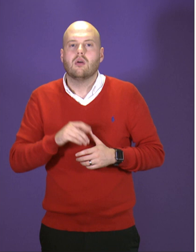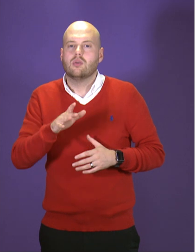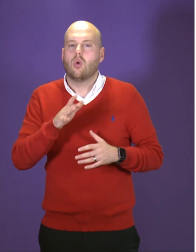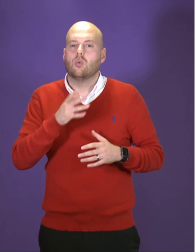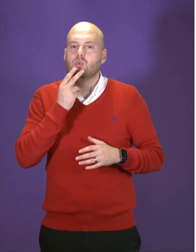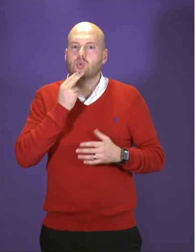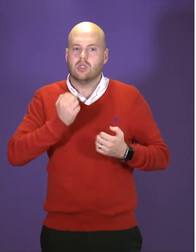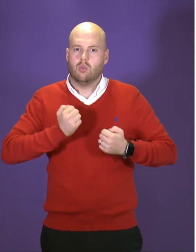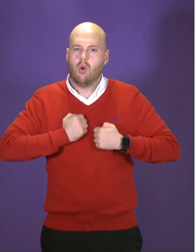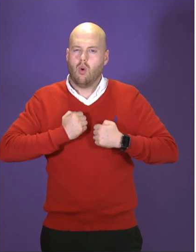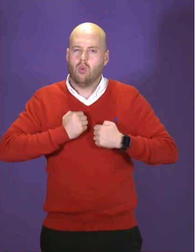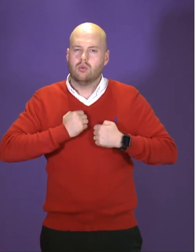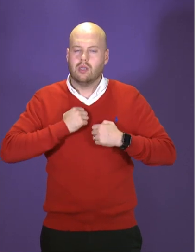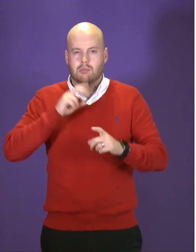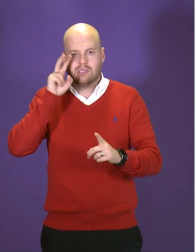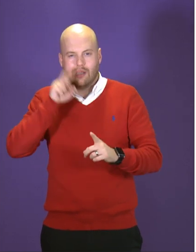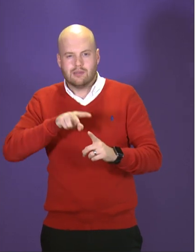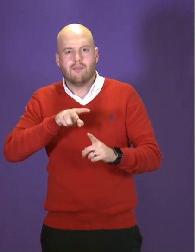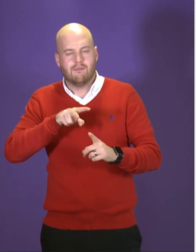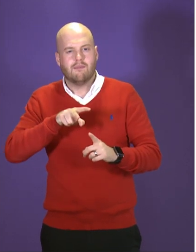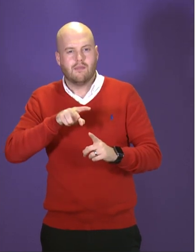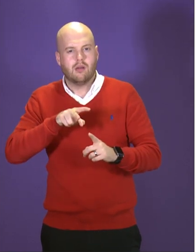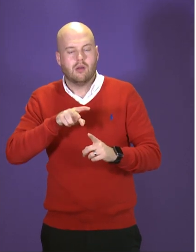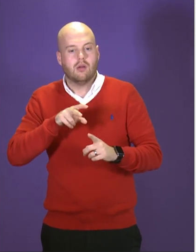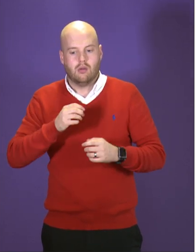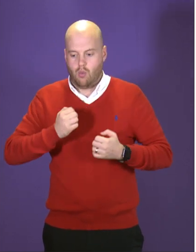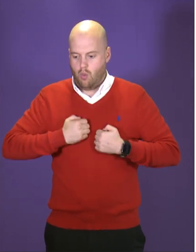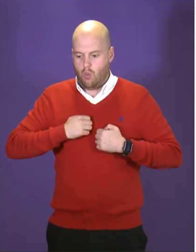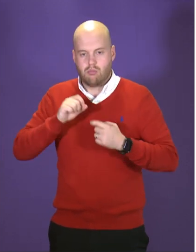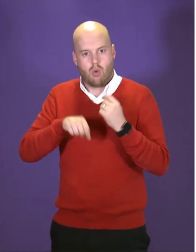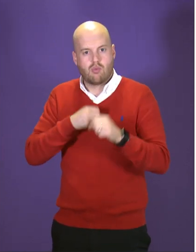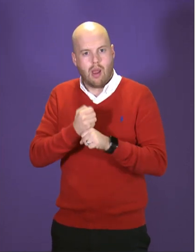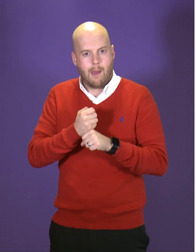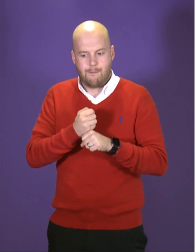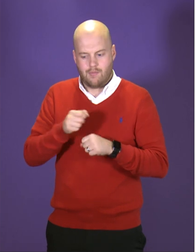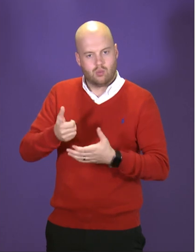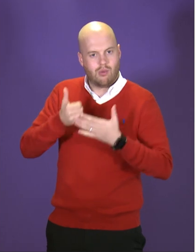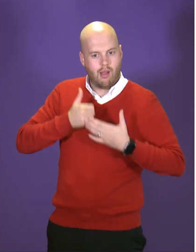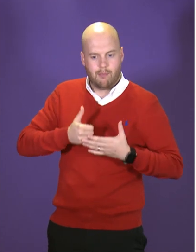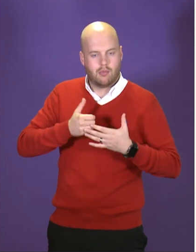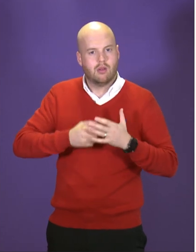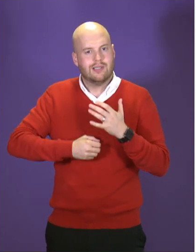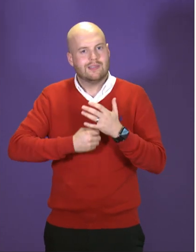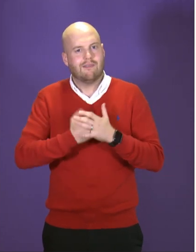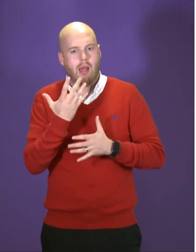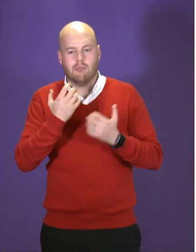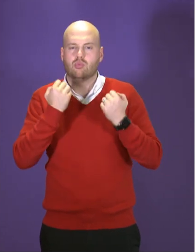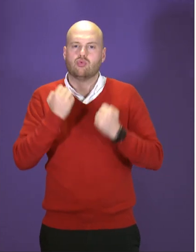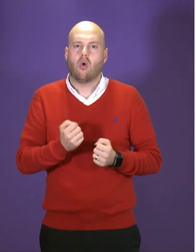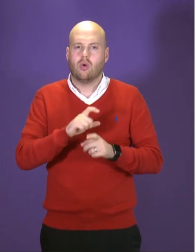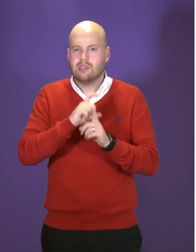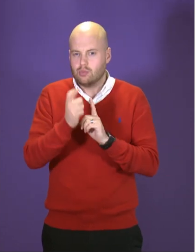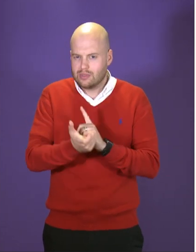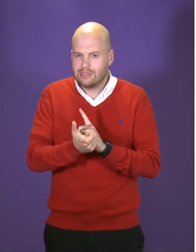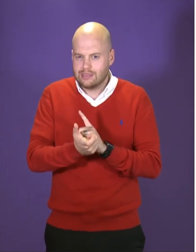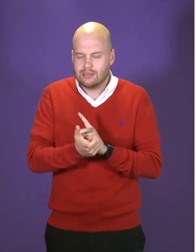perspective, from our own sector, implementing various instruments and programs to develop strong communities. Because